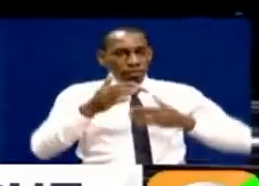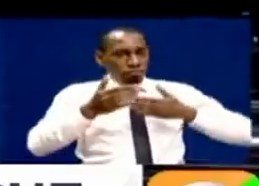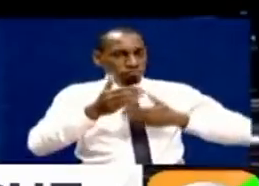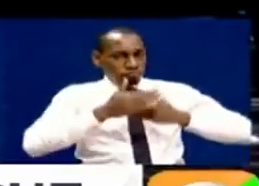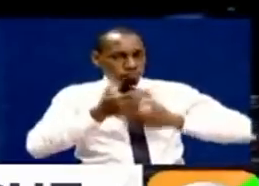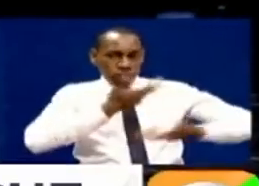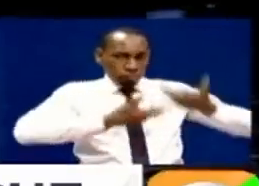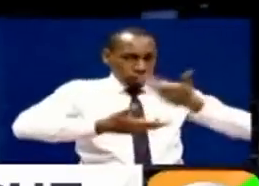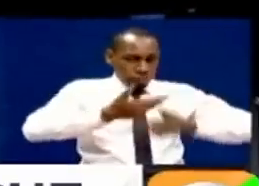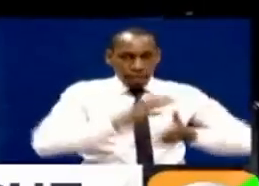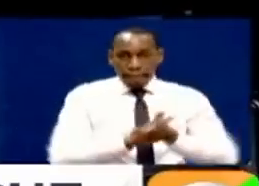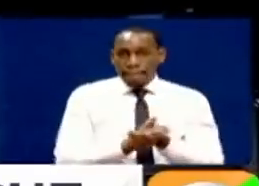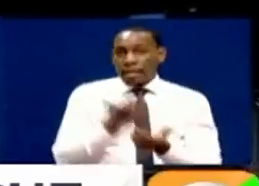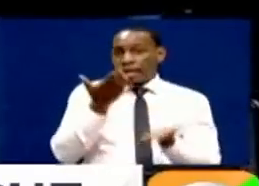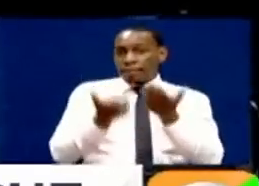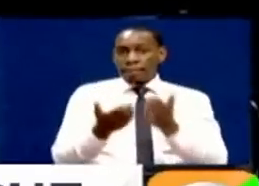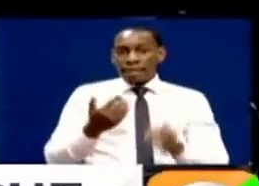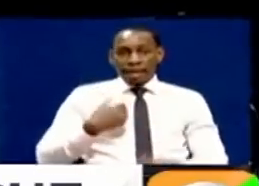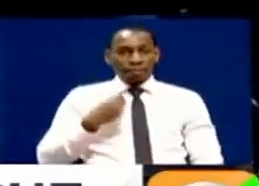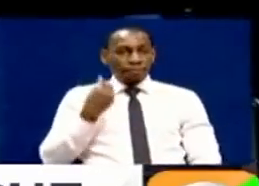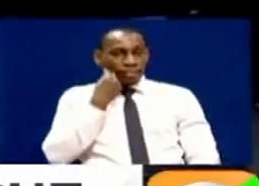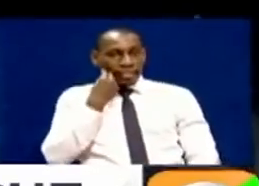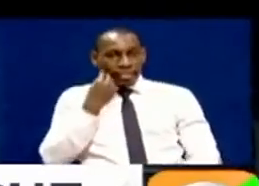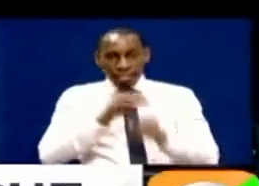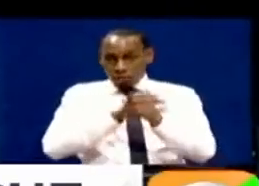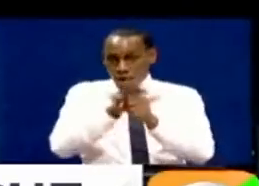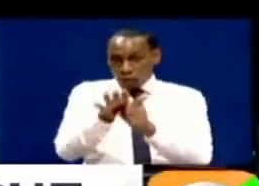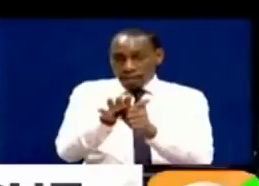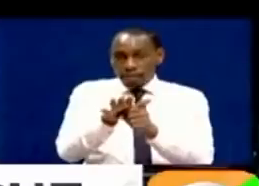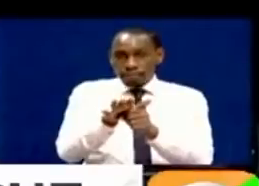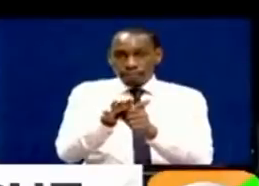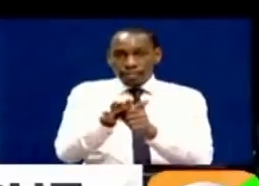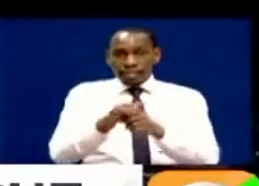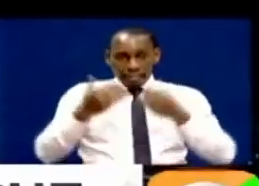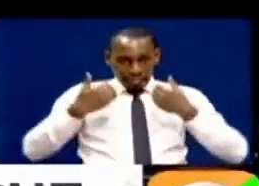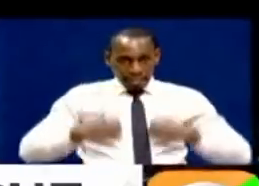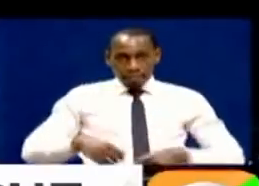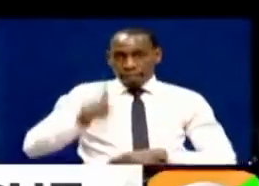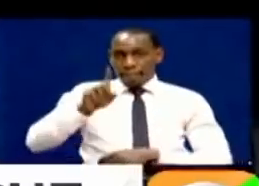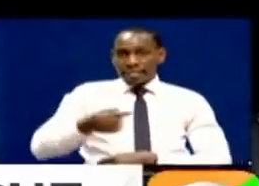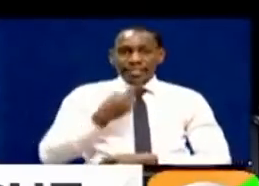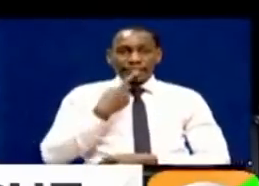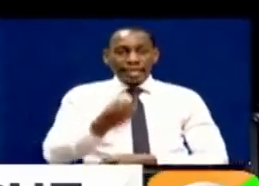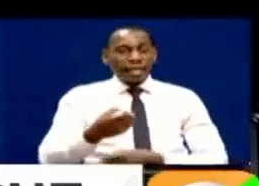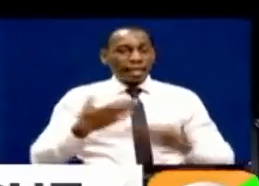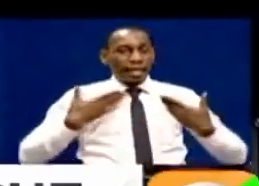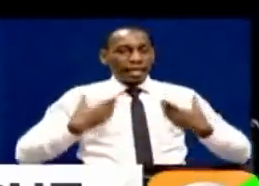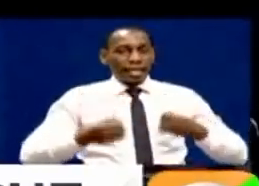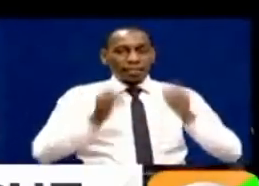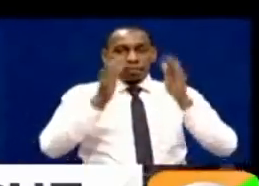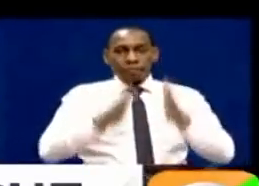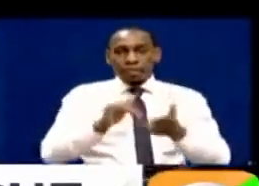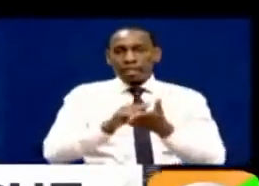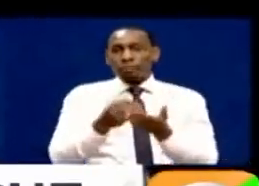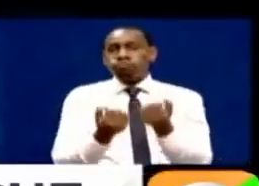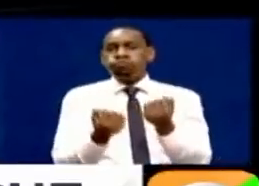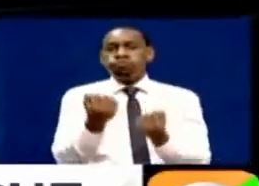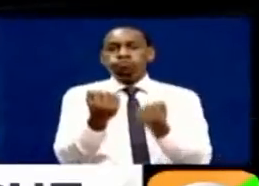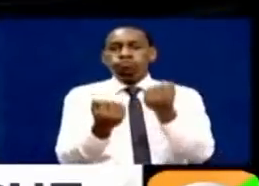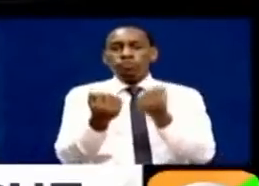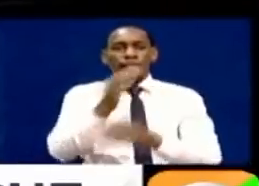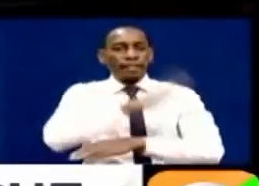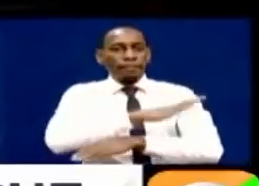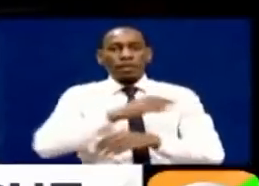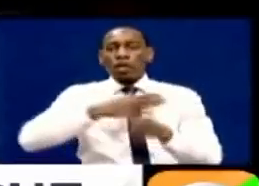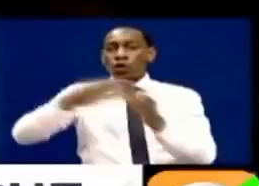interaction. Now, supposing I tested positive for the new coronavirus, I would have to tell health officials that I've been driving this evening to